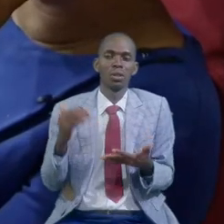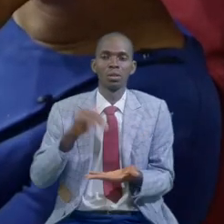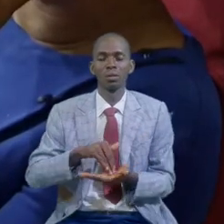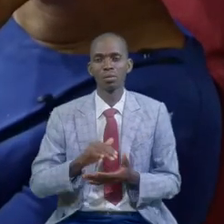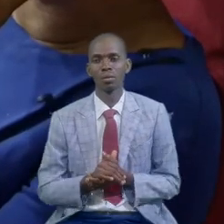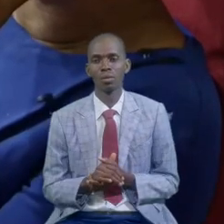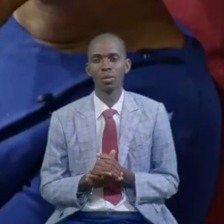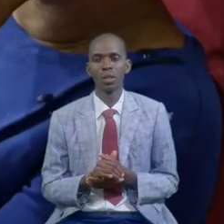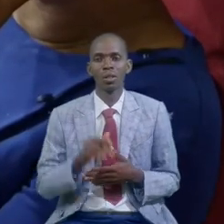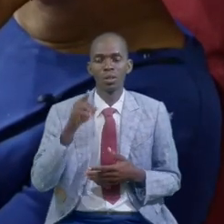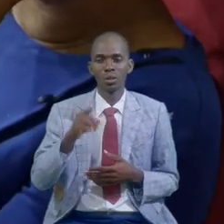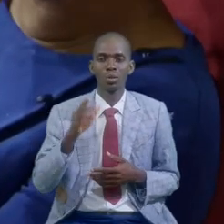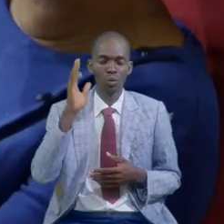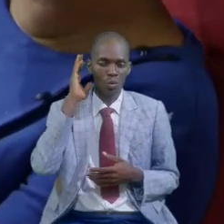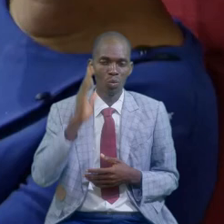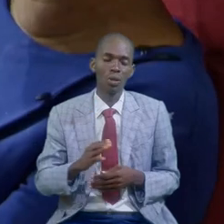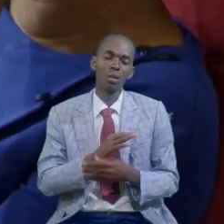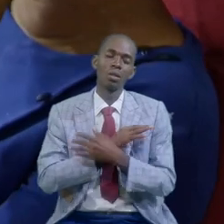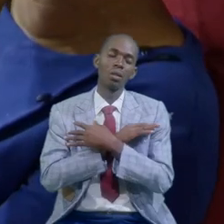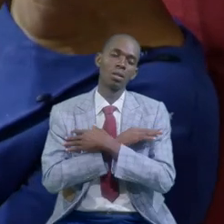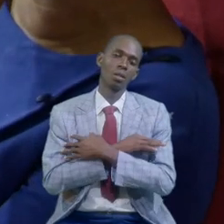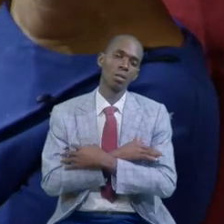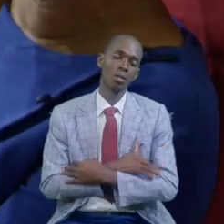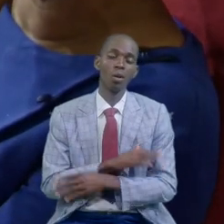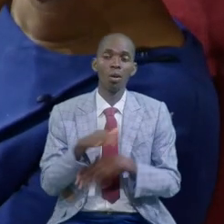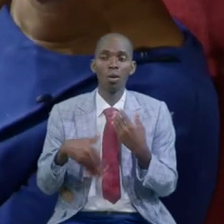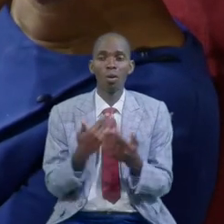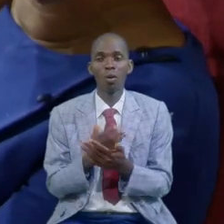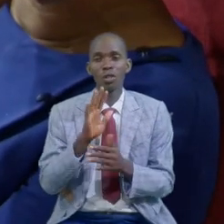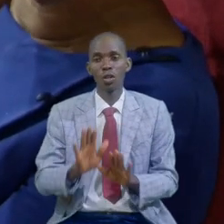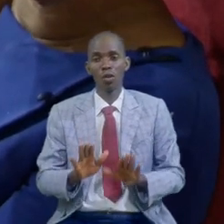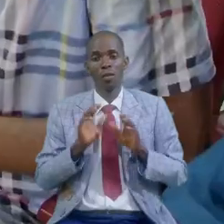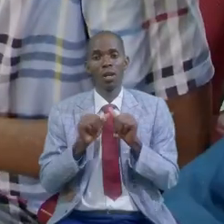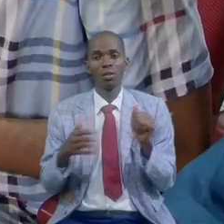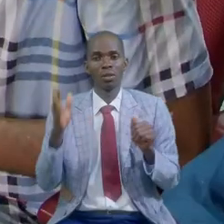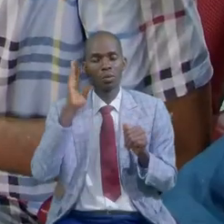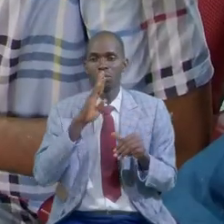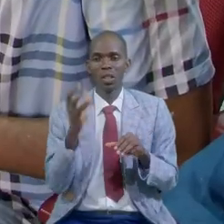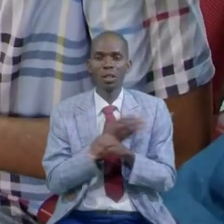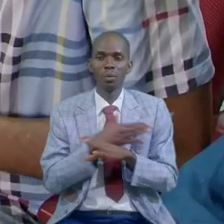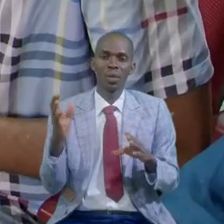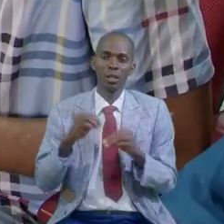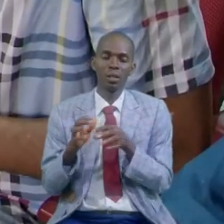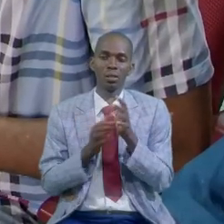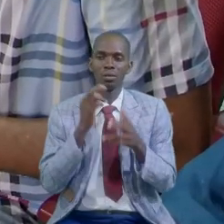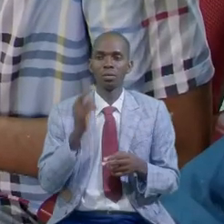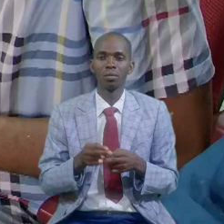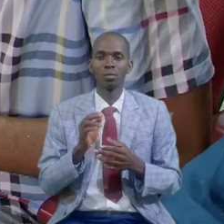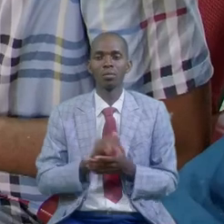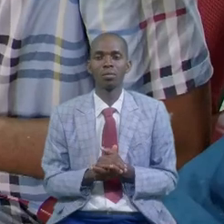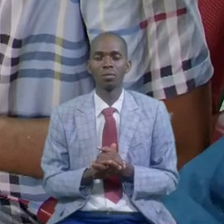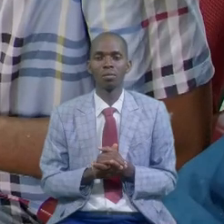You will relax. All the fear, everything will vanish away. So